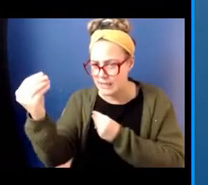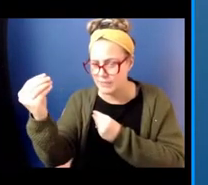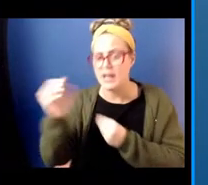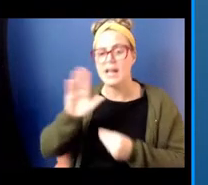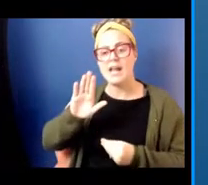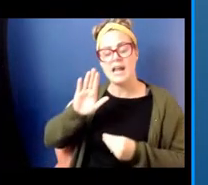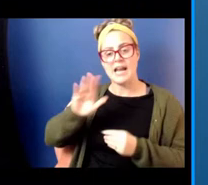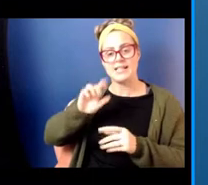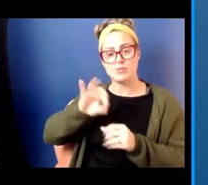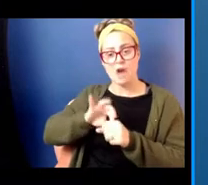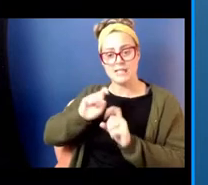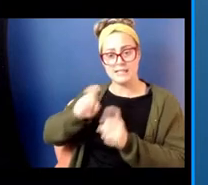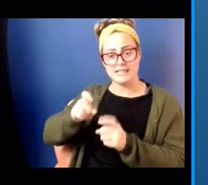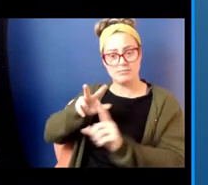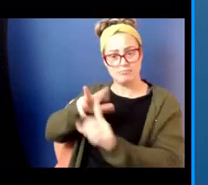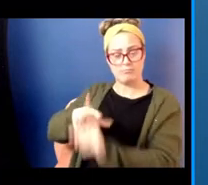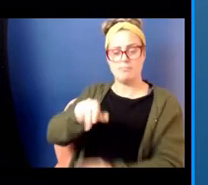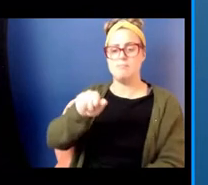Applebaum